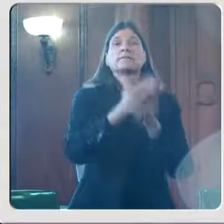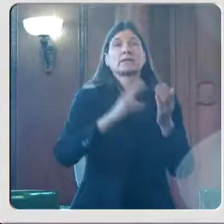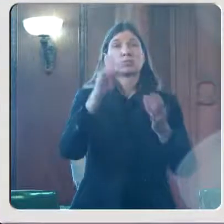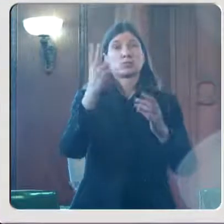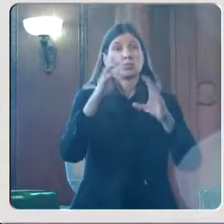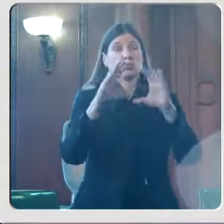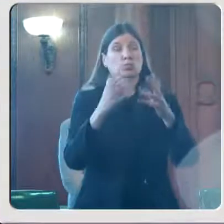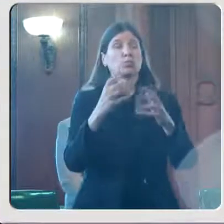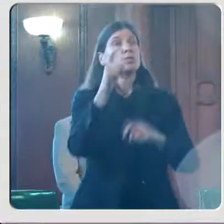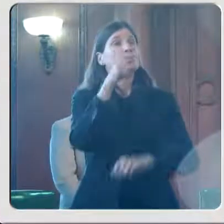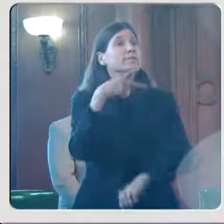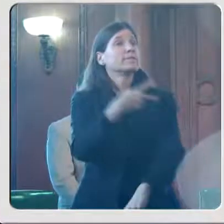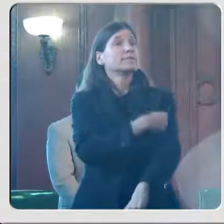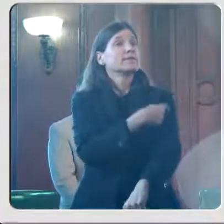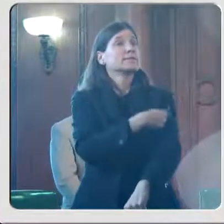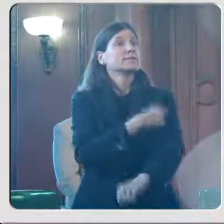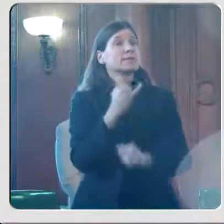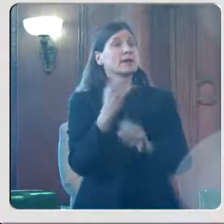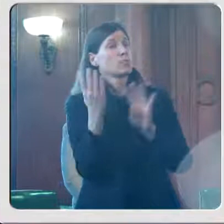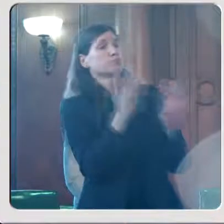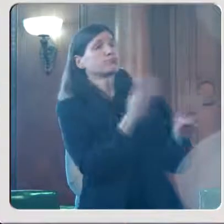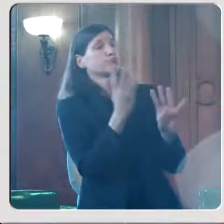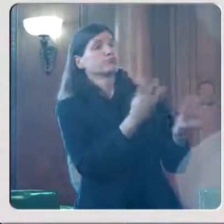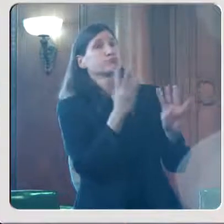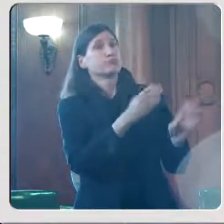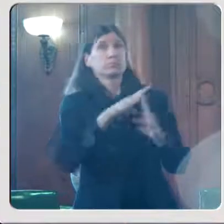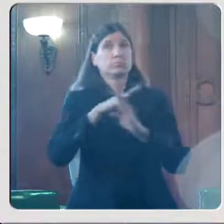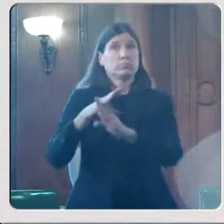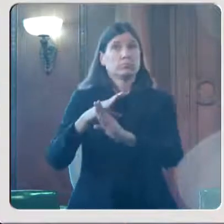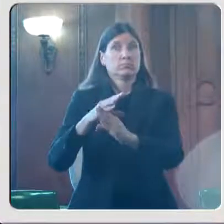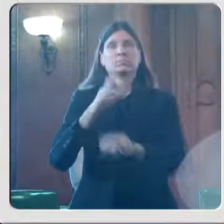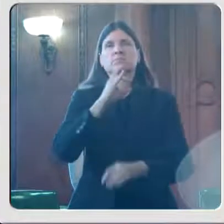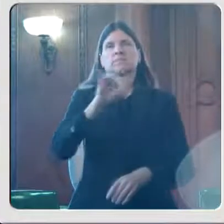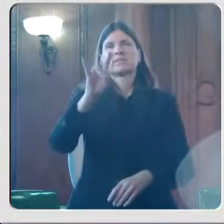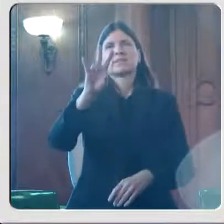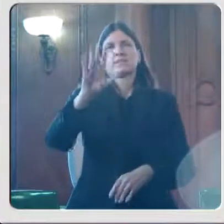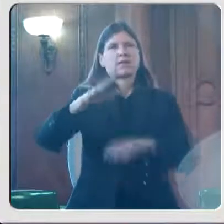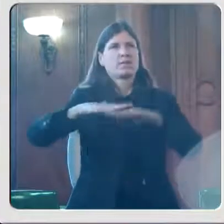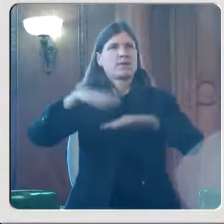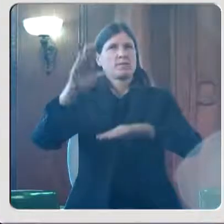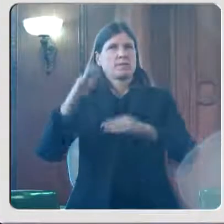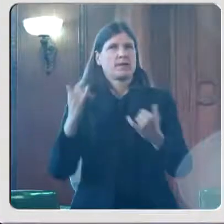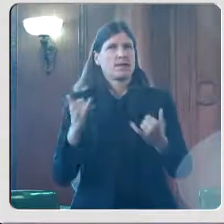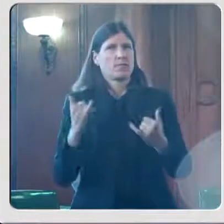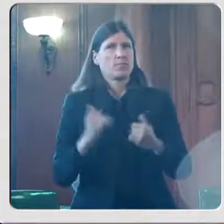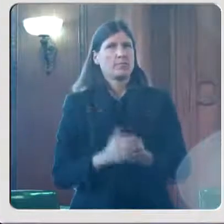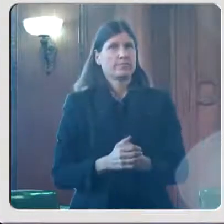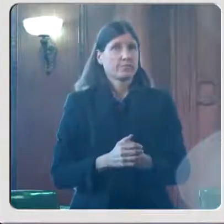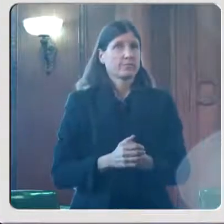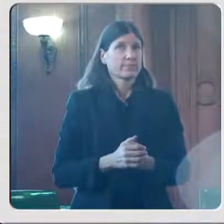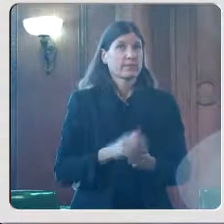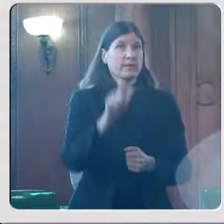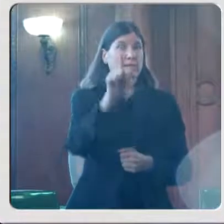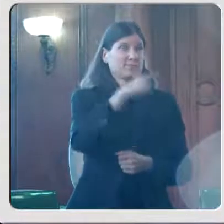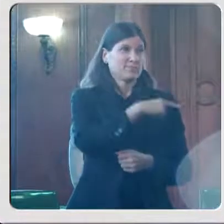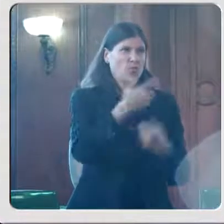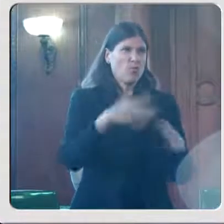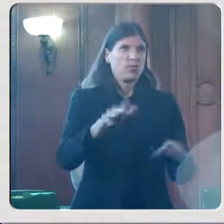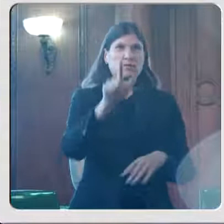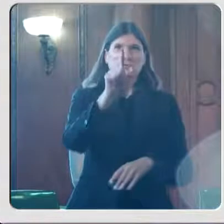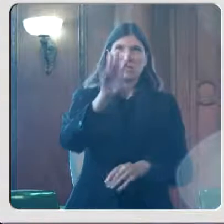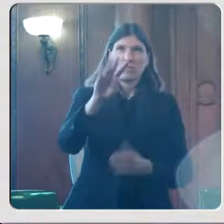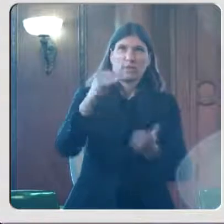mentioned, as has been mentioned before. We've administered 24,000 doses of the vaccine. That